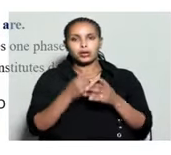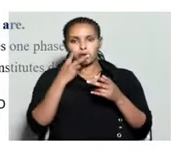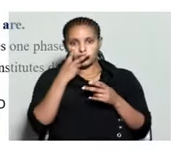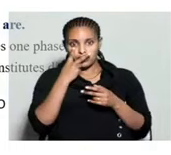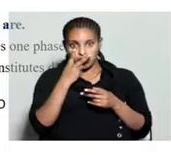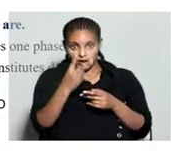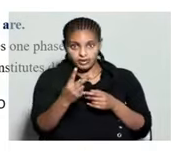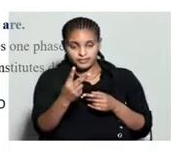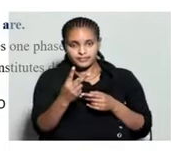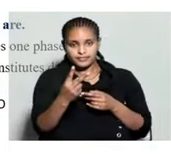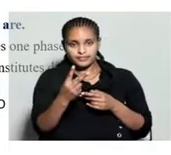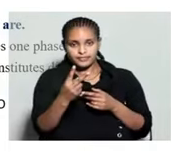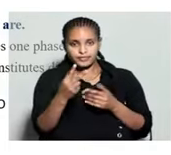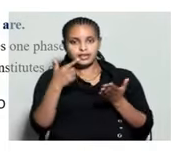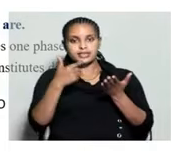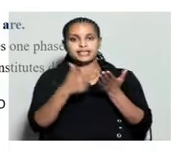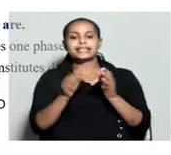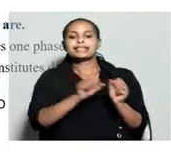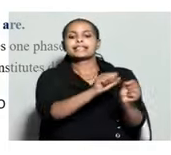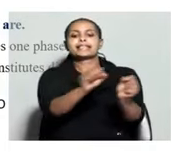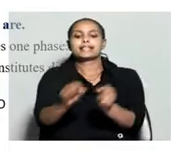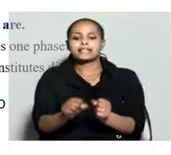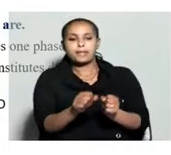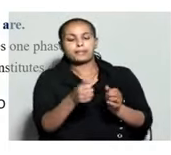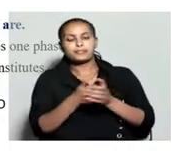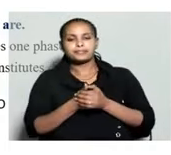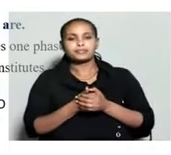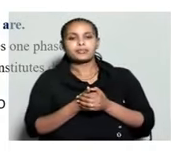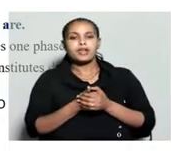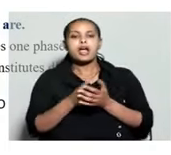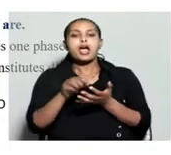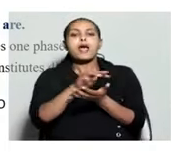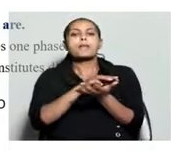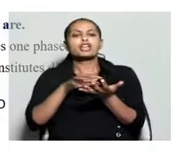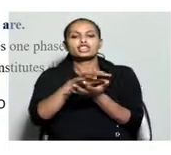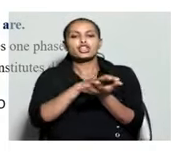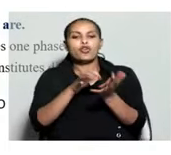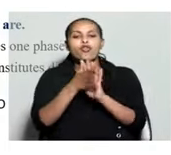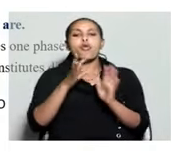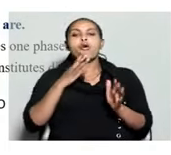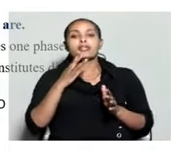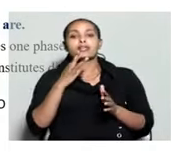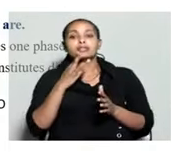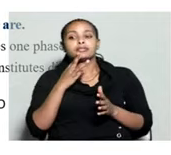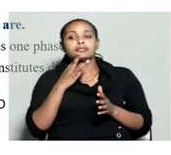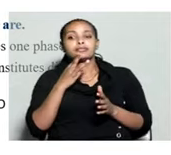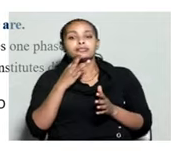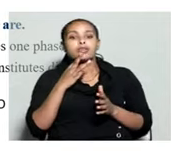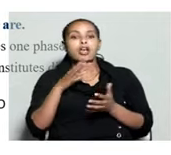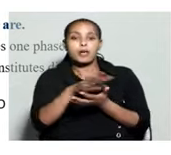Look at this system. A mixture of water